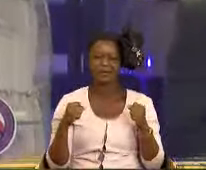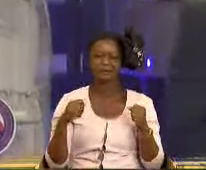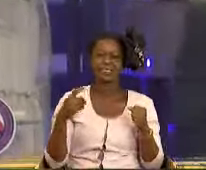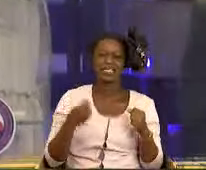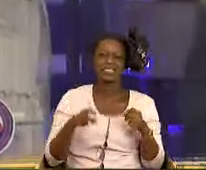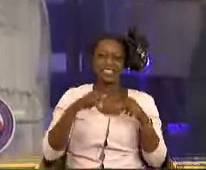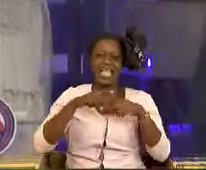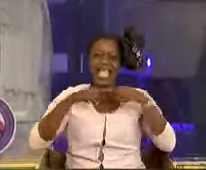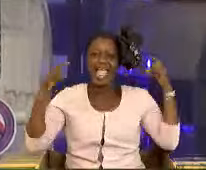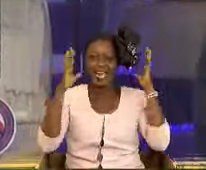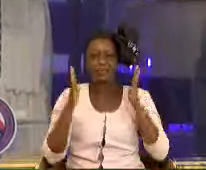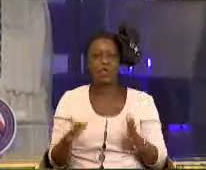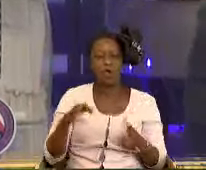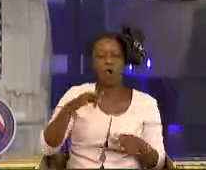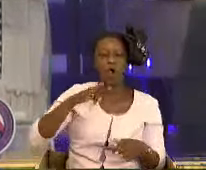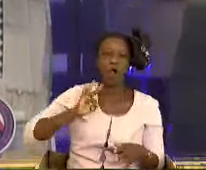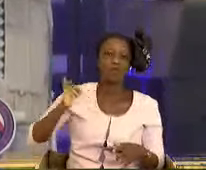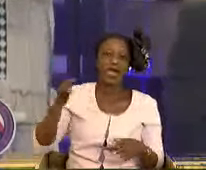don't walk in